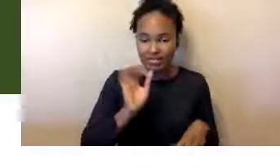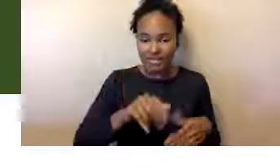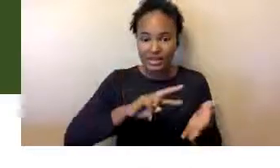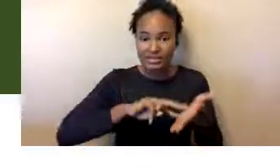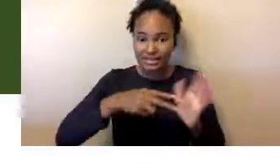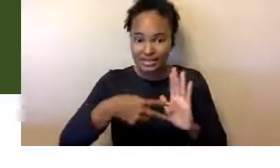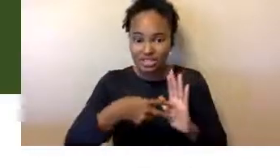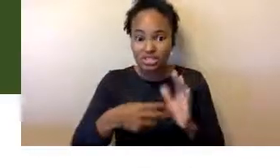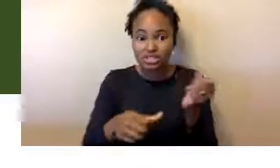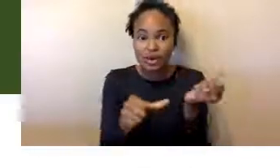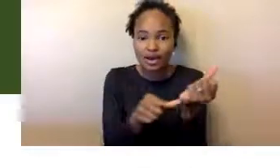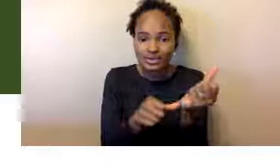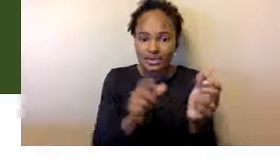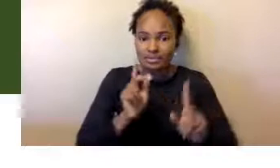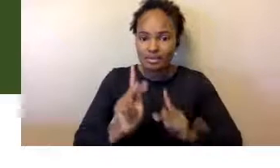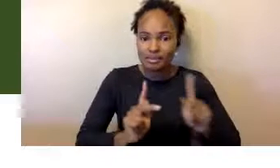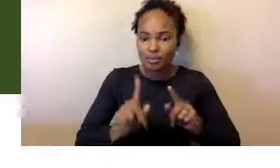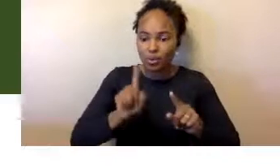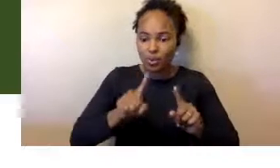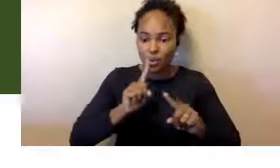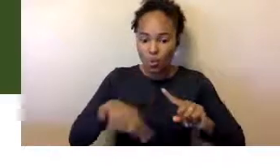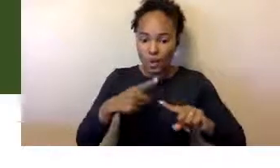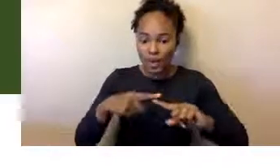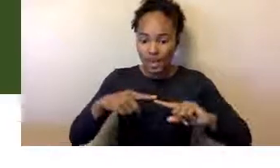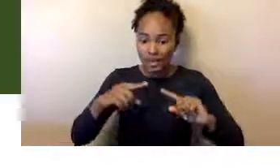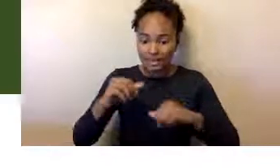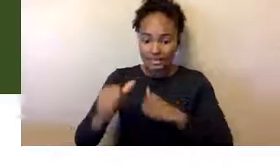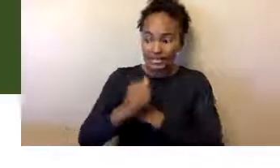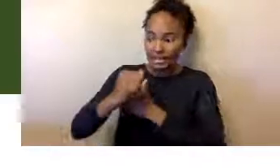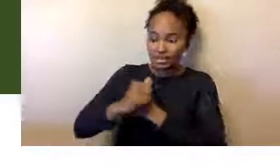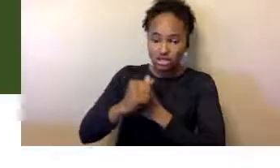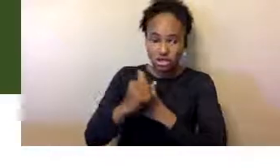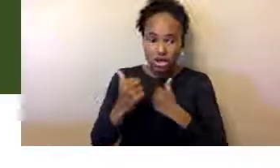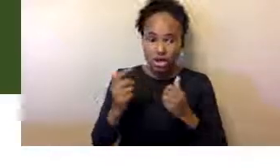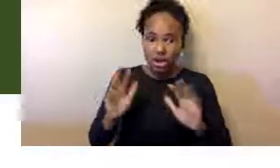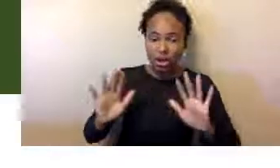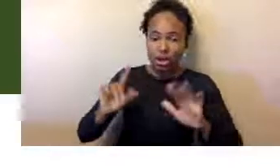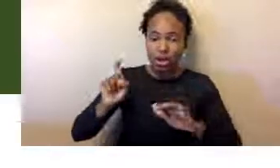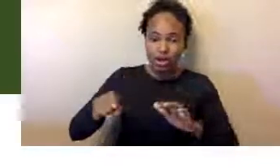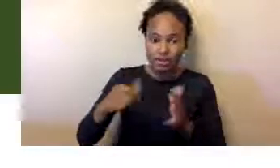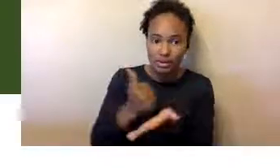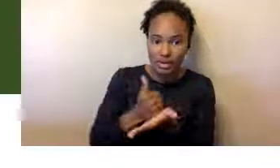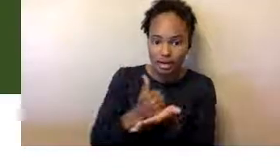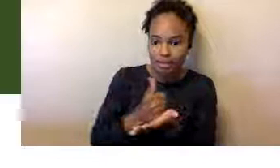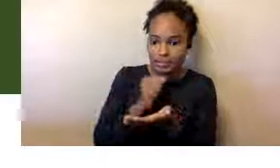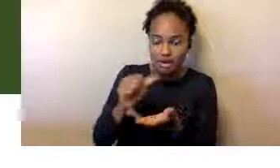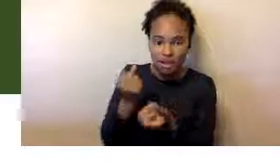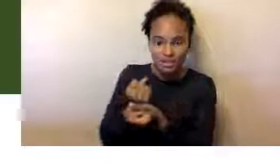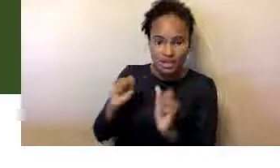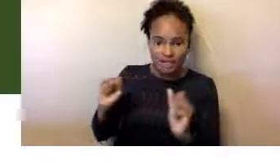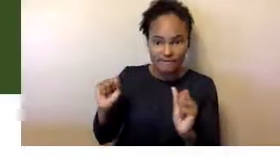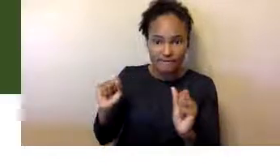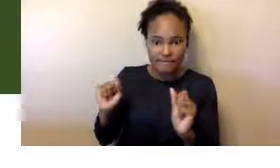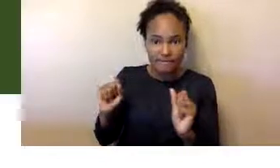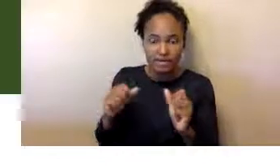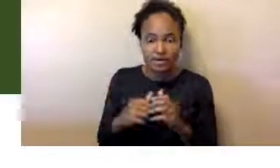people when they are in danger, to make sure that they